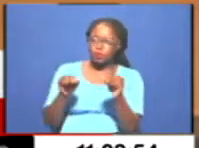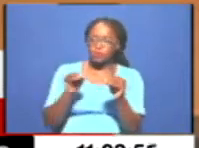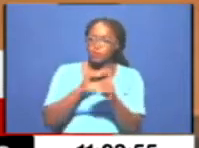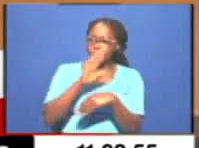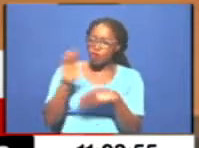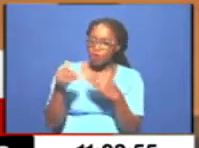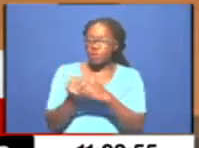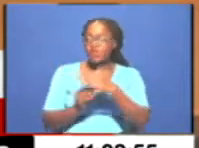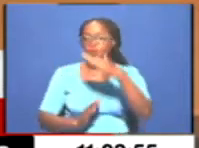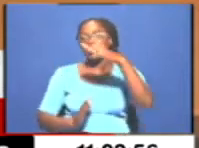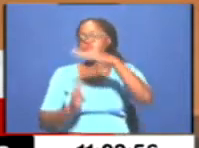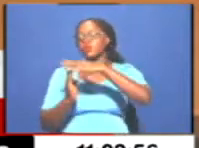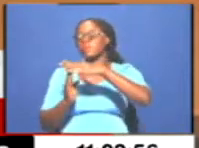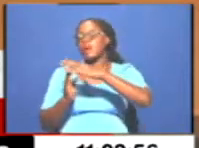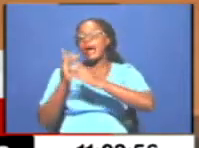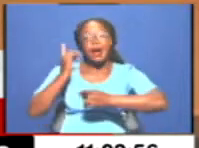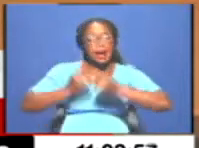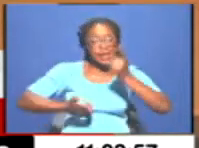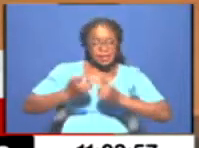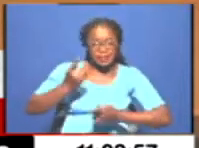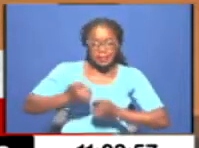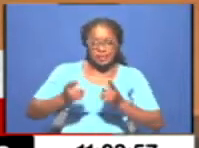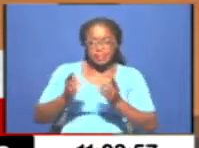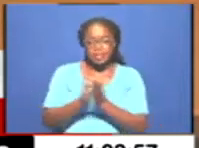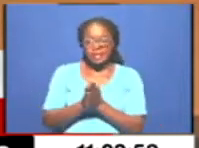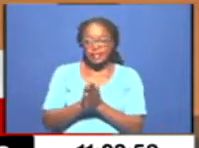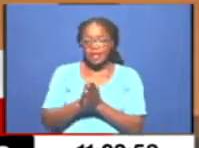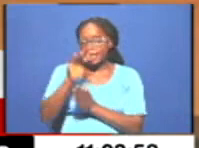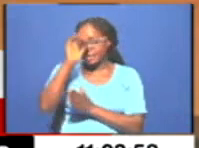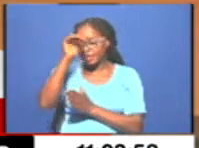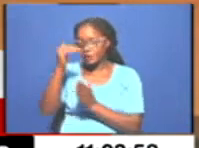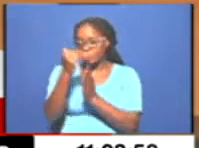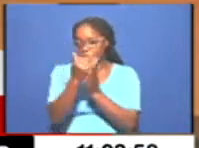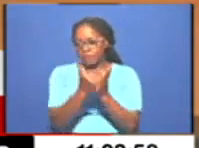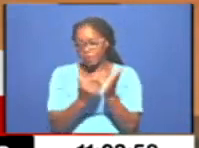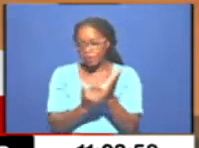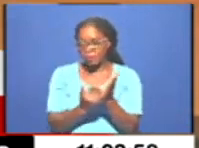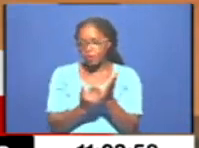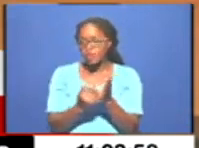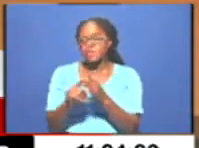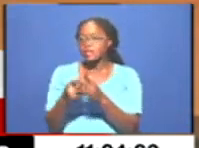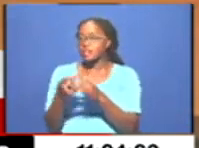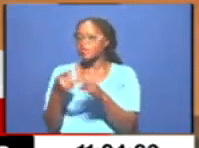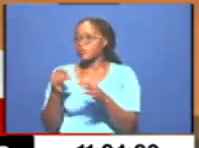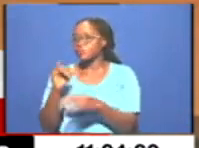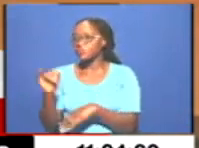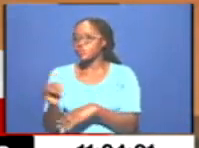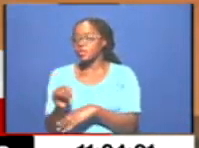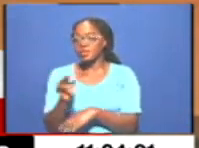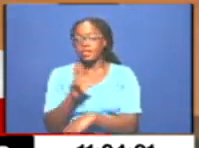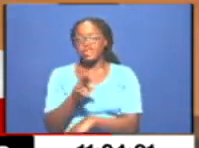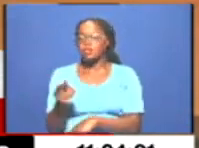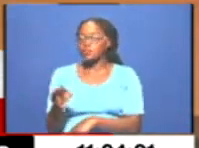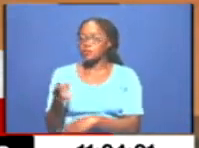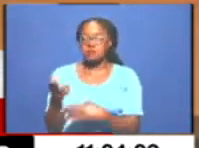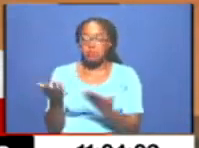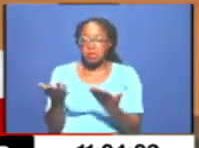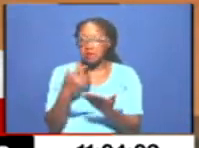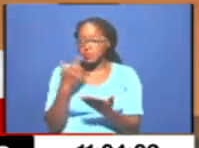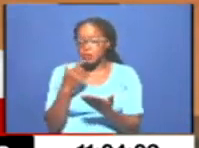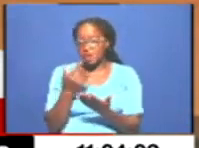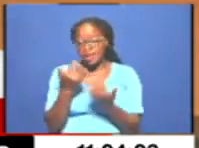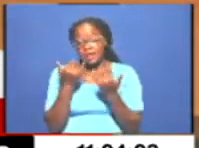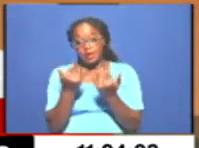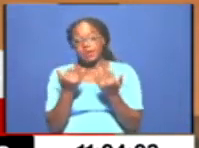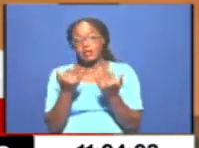top athletes in an elite program. Elite program can start from just an attitude, where we say right now we